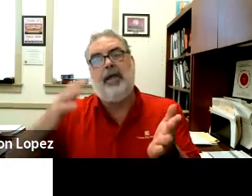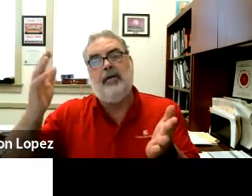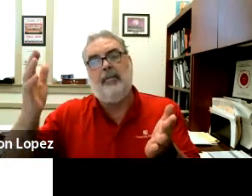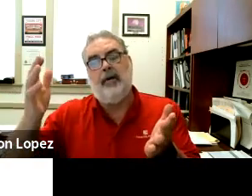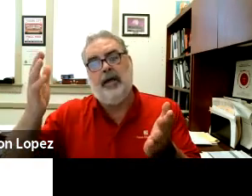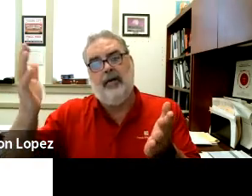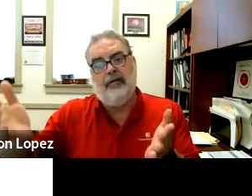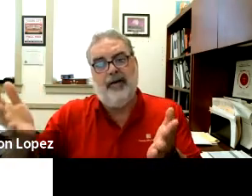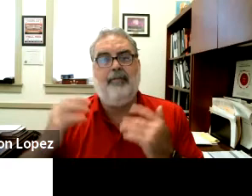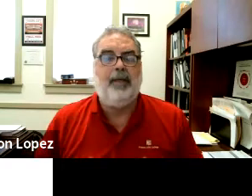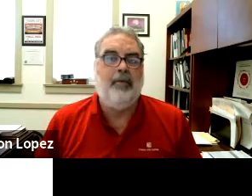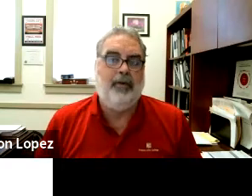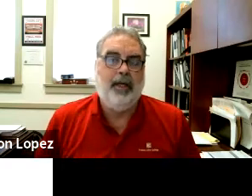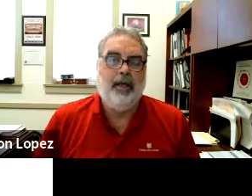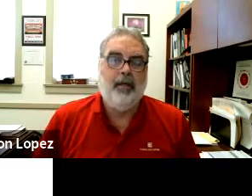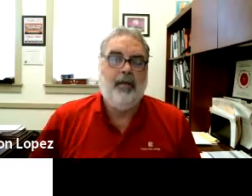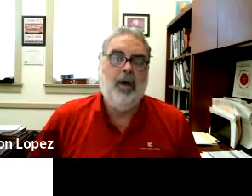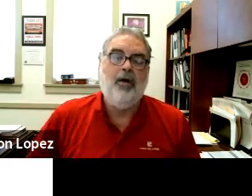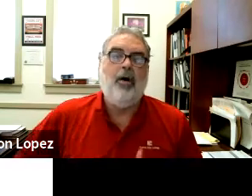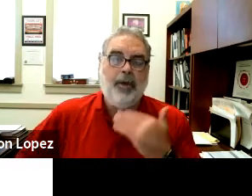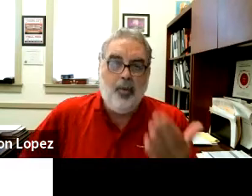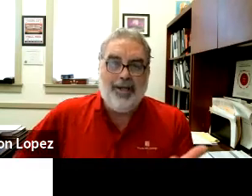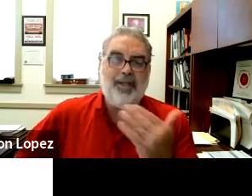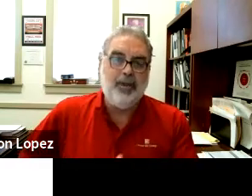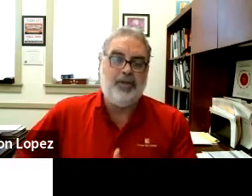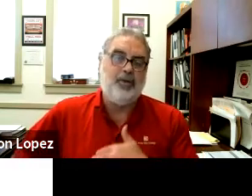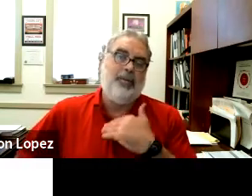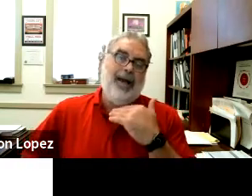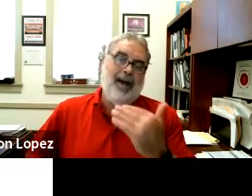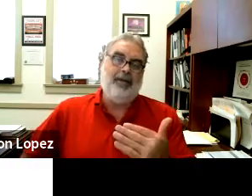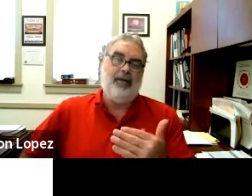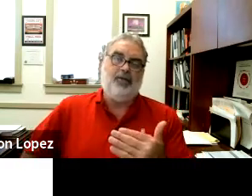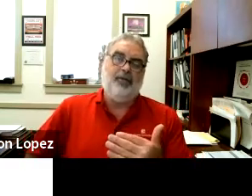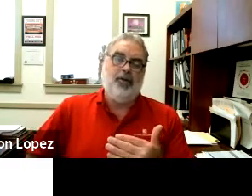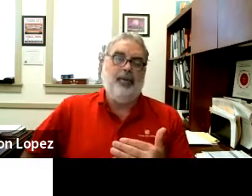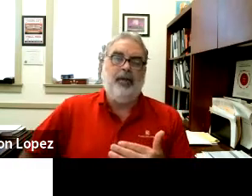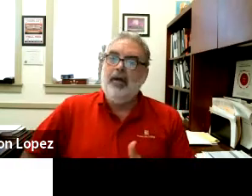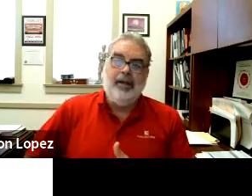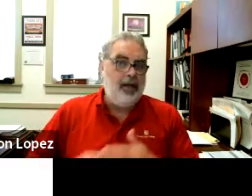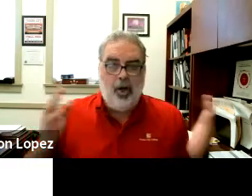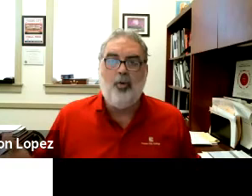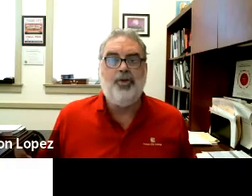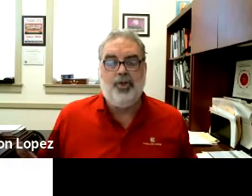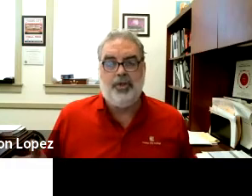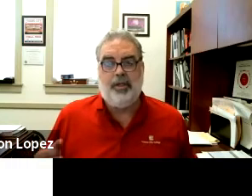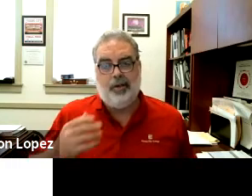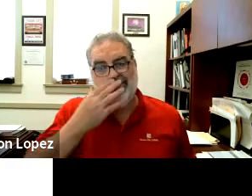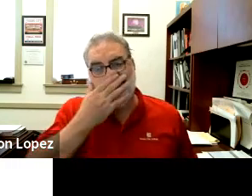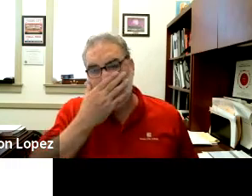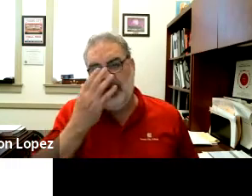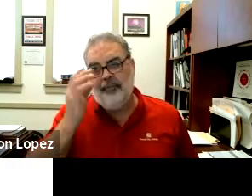2 p.m. and 5 p.m. every day? Well, are we wasting resource by having a service open that no one's